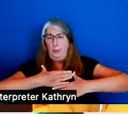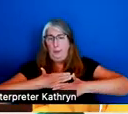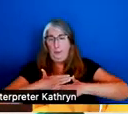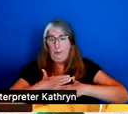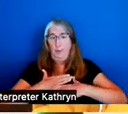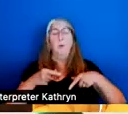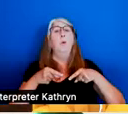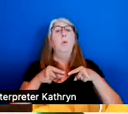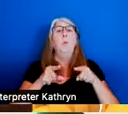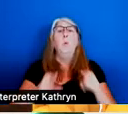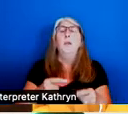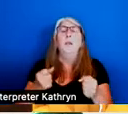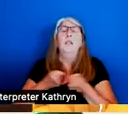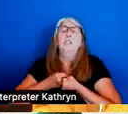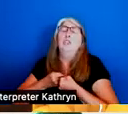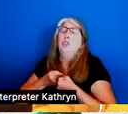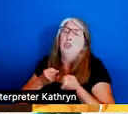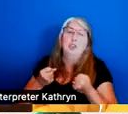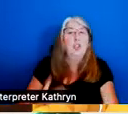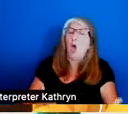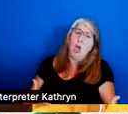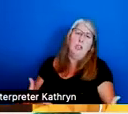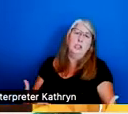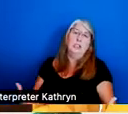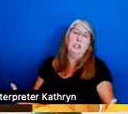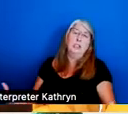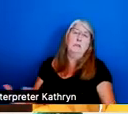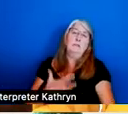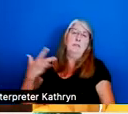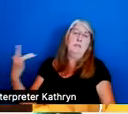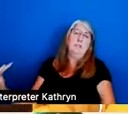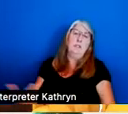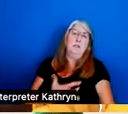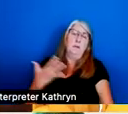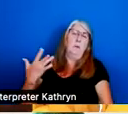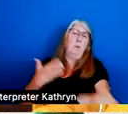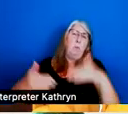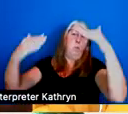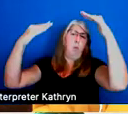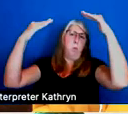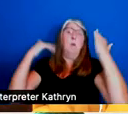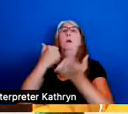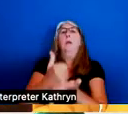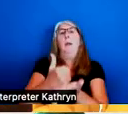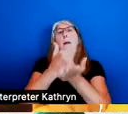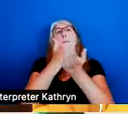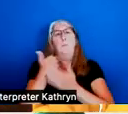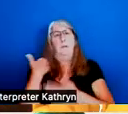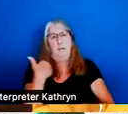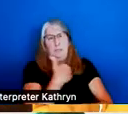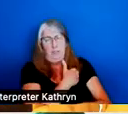When exhaustion seeps into our spirits, help us to find